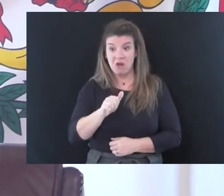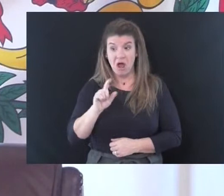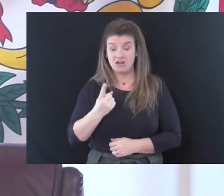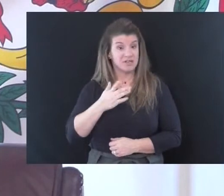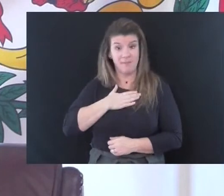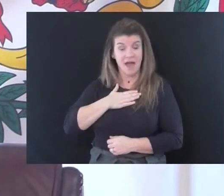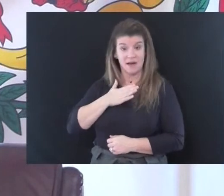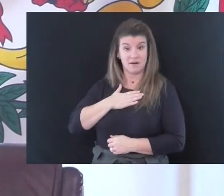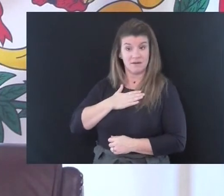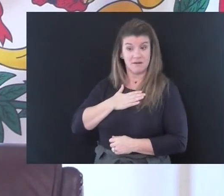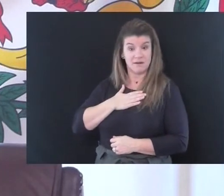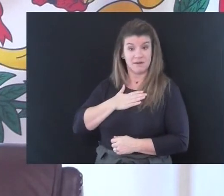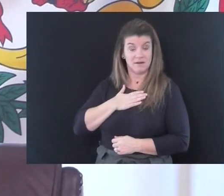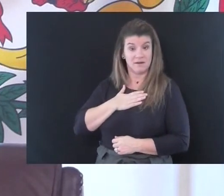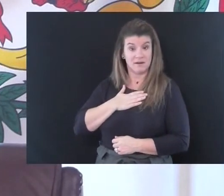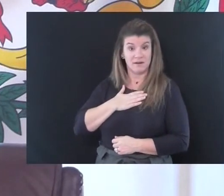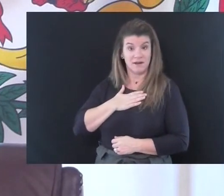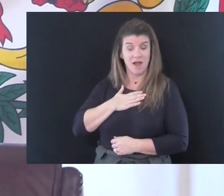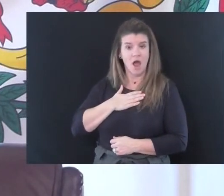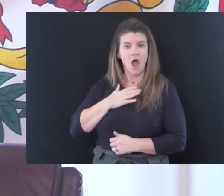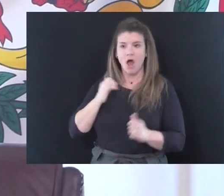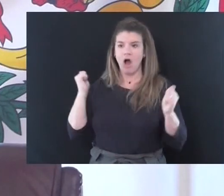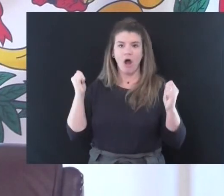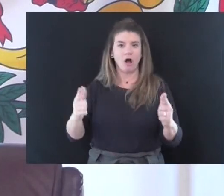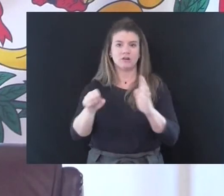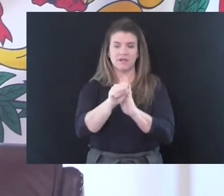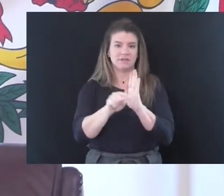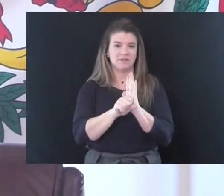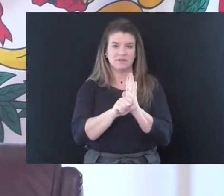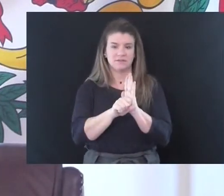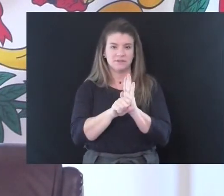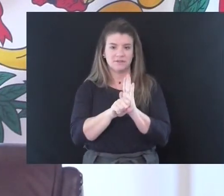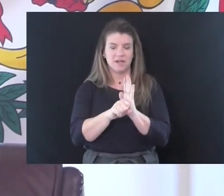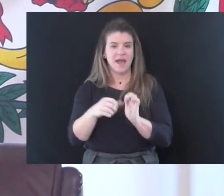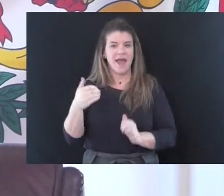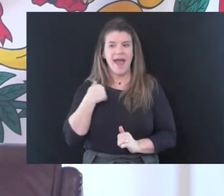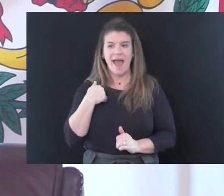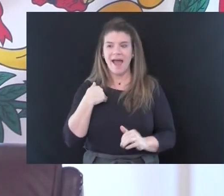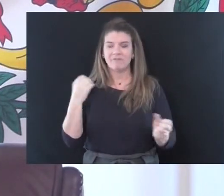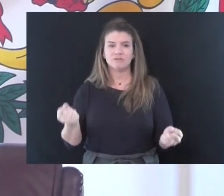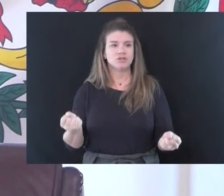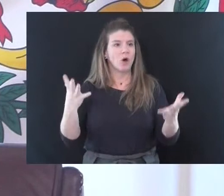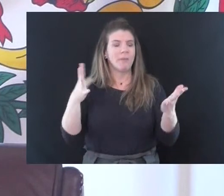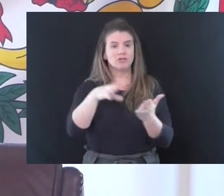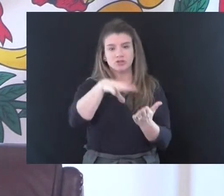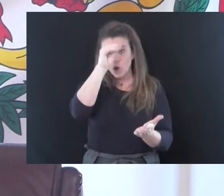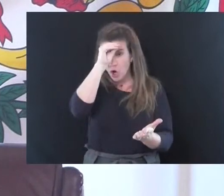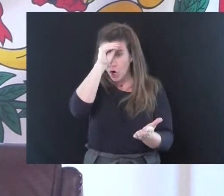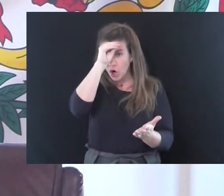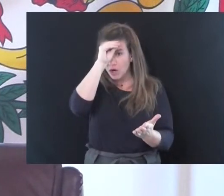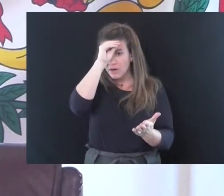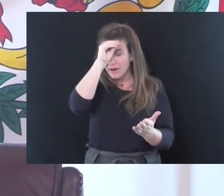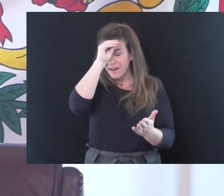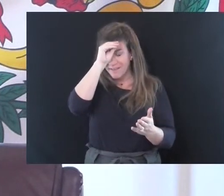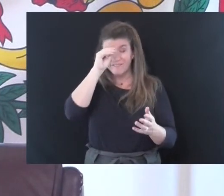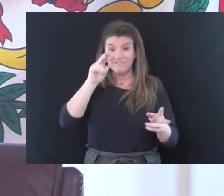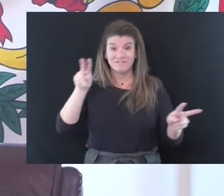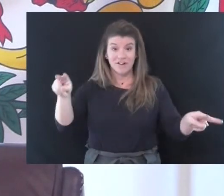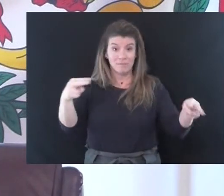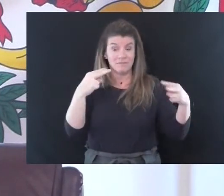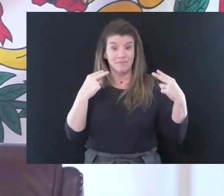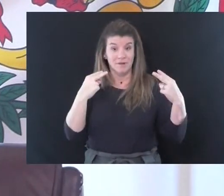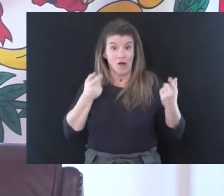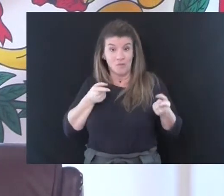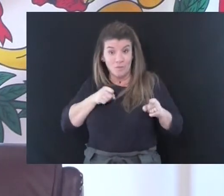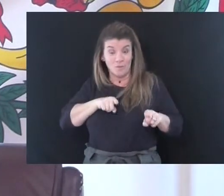administration. You know, all states have a ton to learn from all the goodness that's going